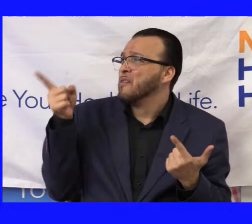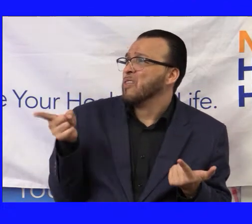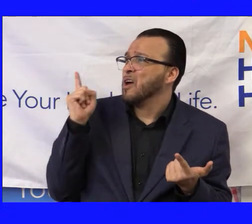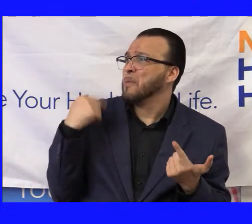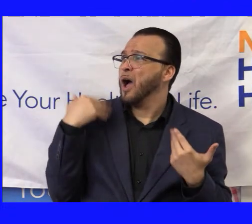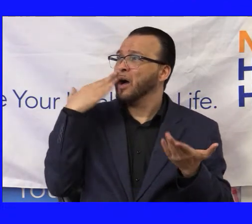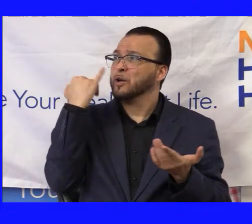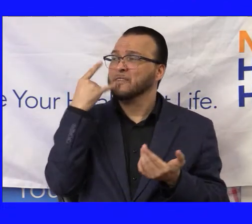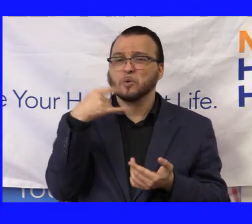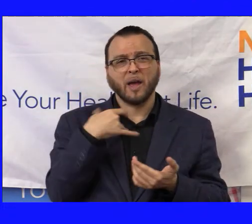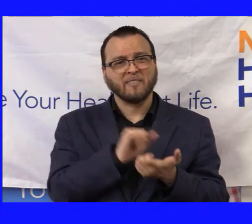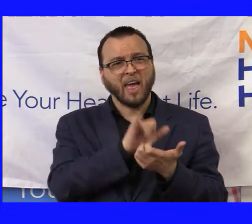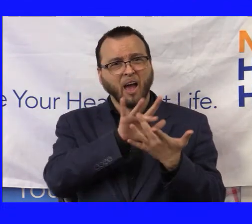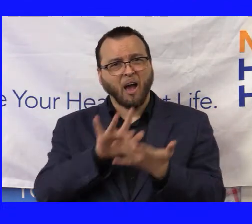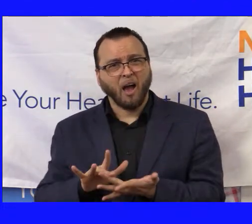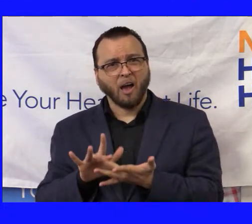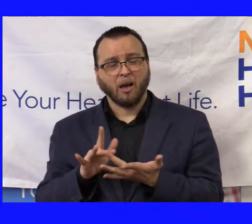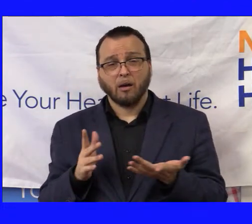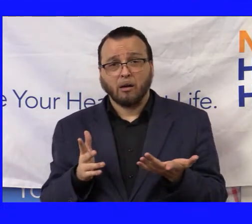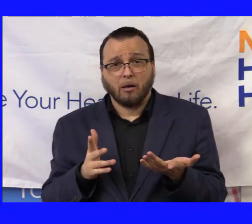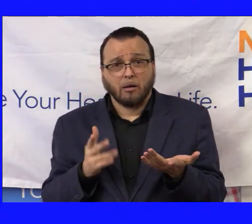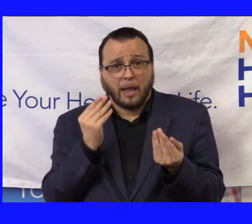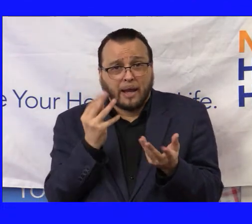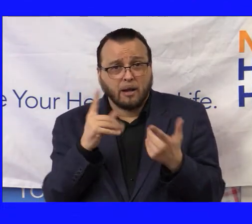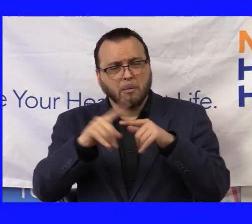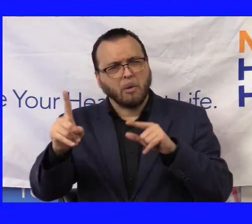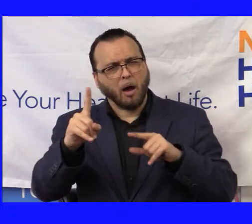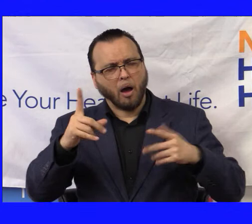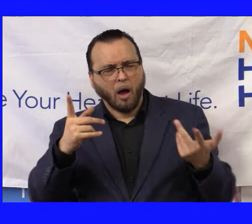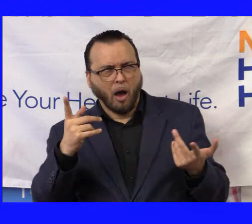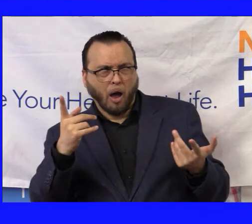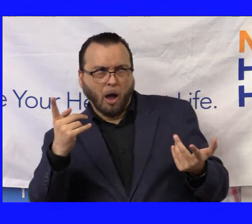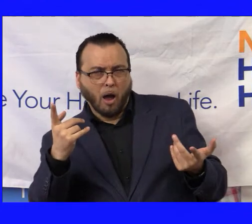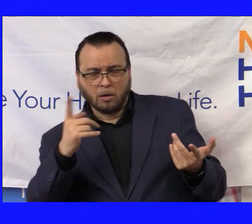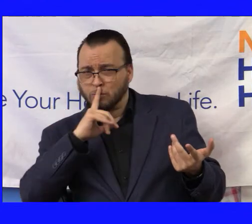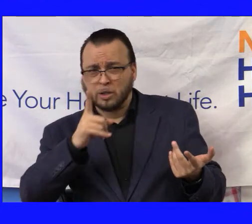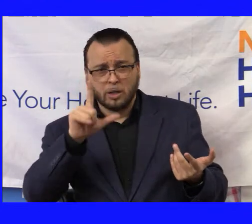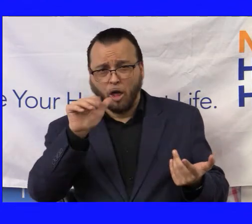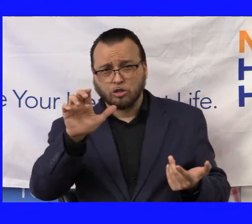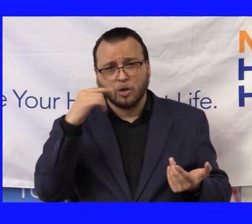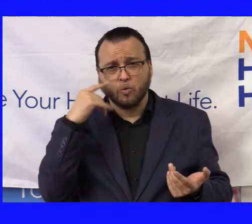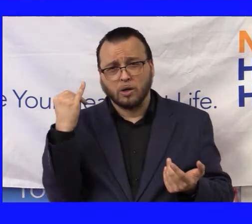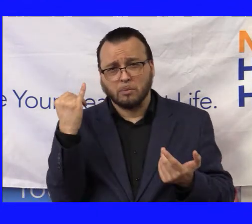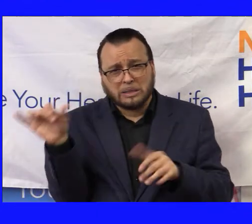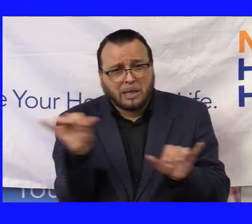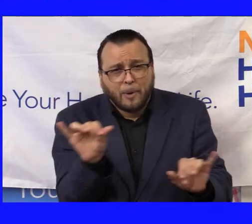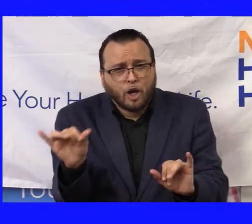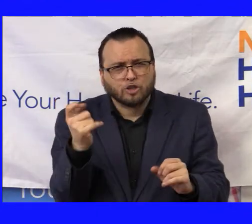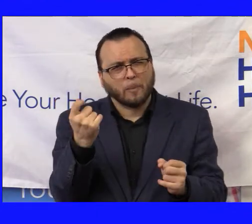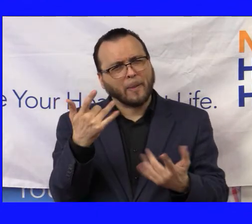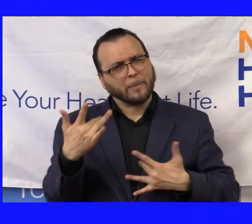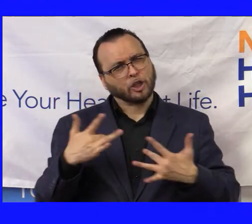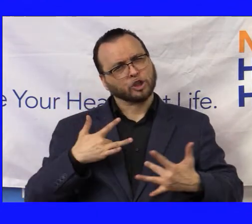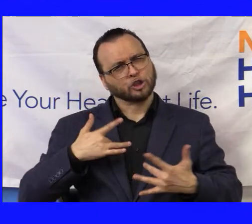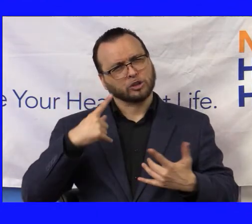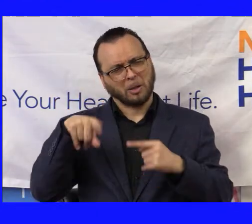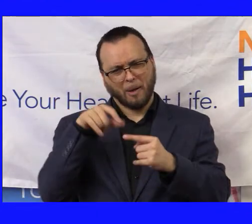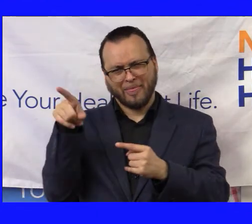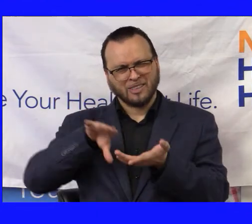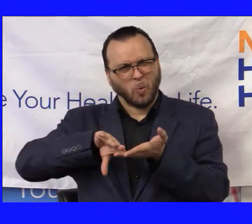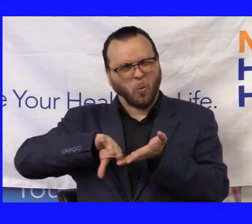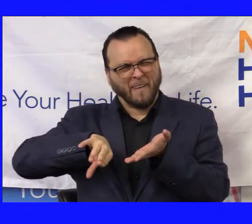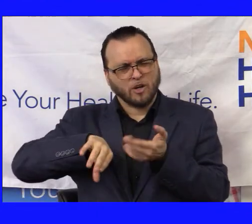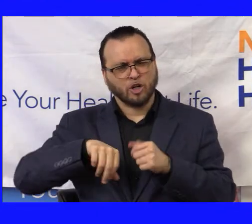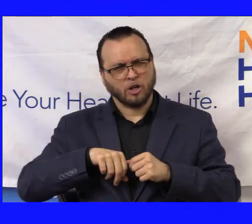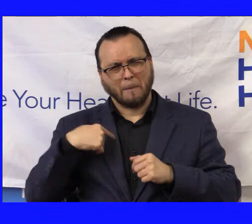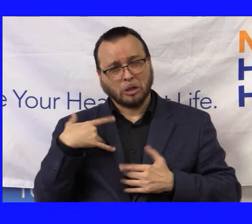data, but logically, I think it will be very similar. So I'm a little bit concerned about this waiver, and I